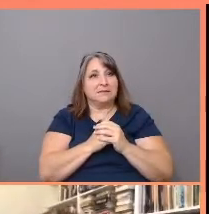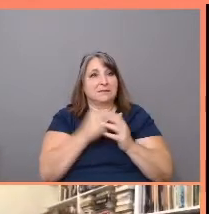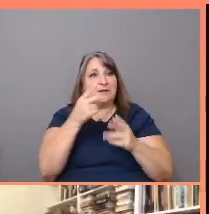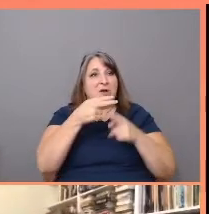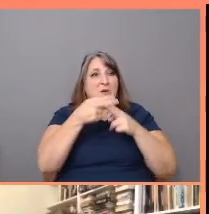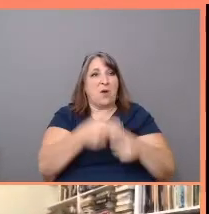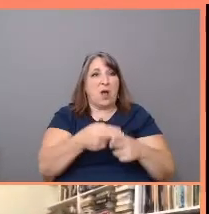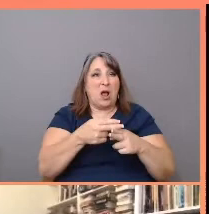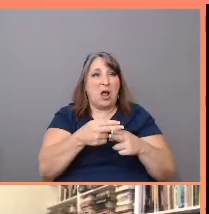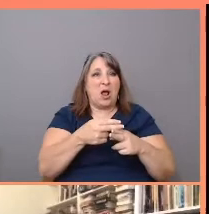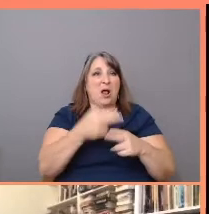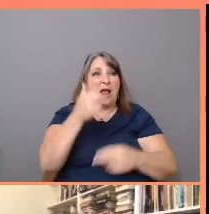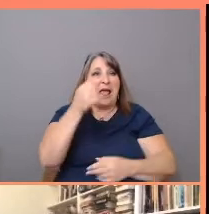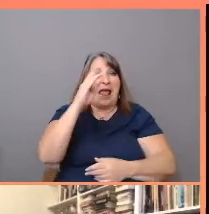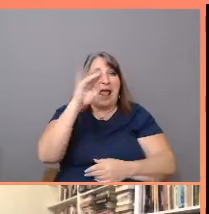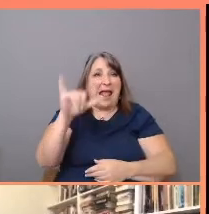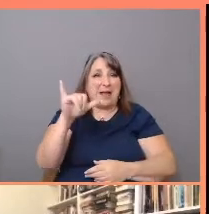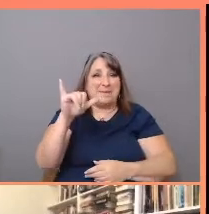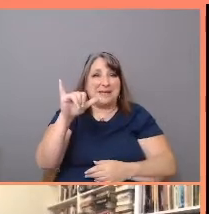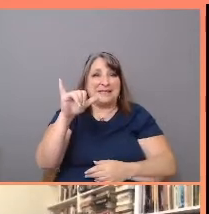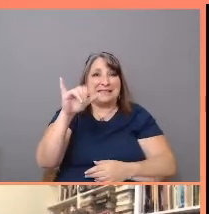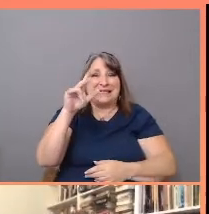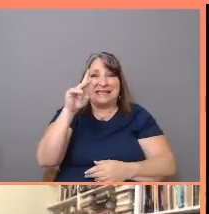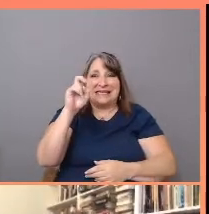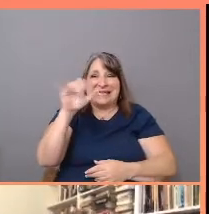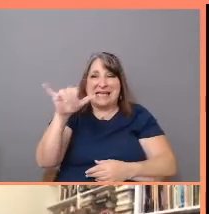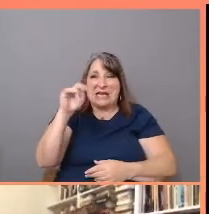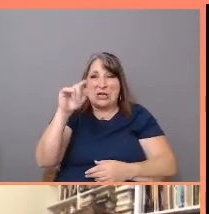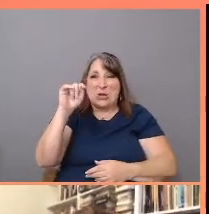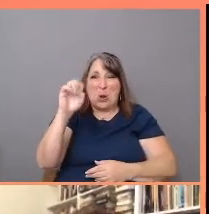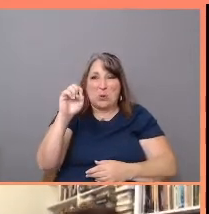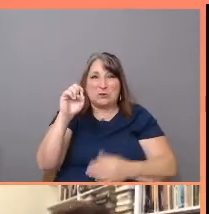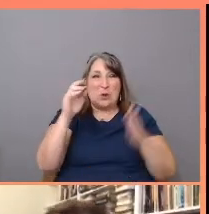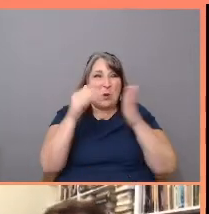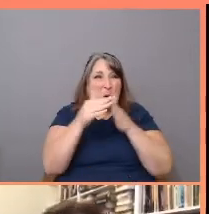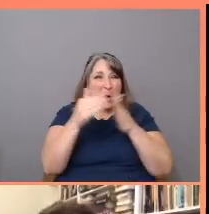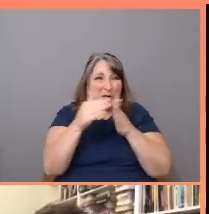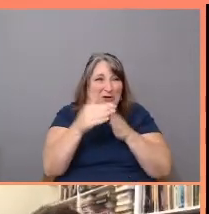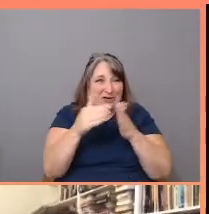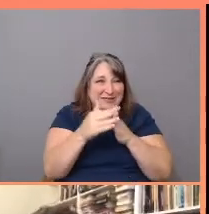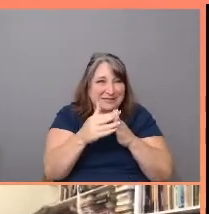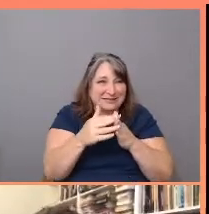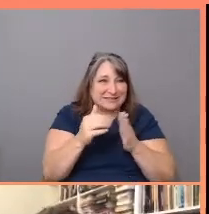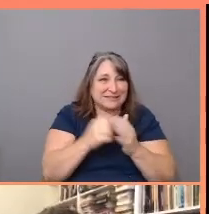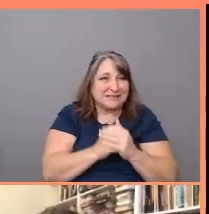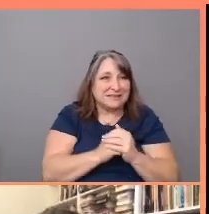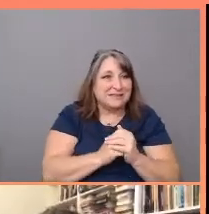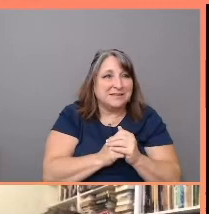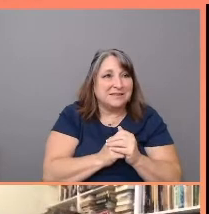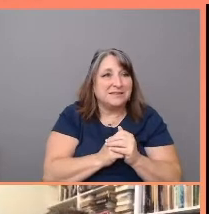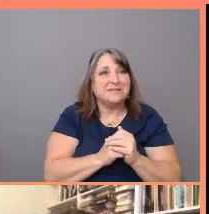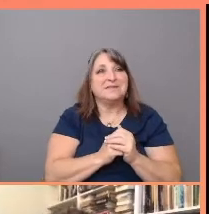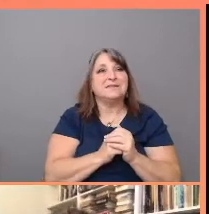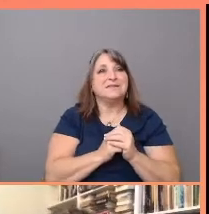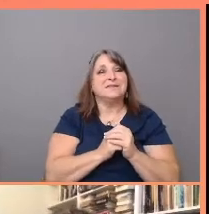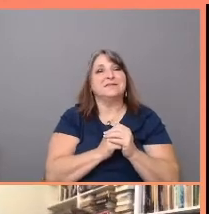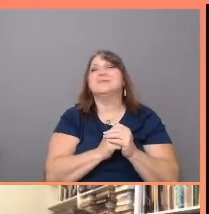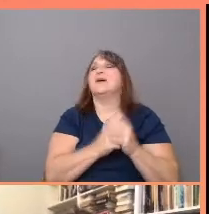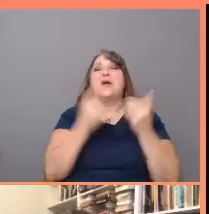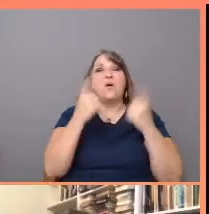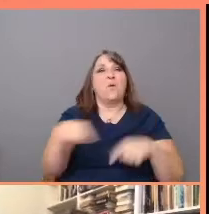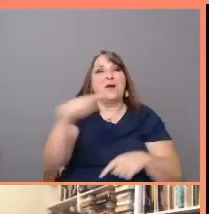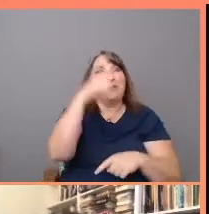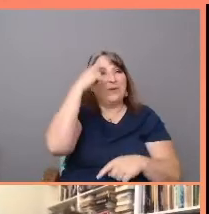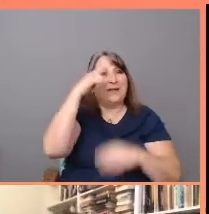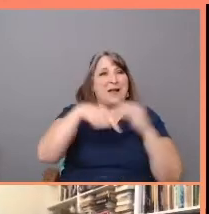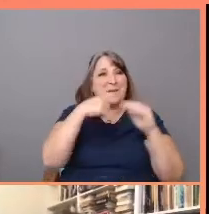Hobby's Keynote Corner. I make these keynotes myself. So one thing is, when you think of this all rights deal,